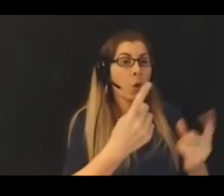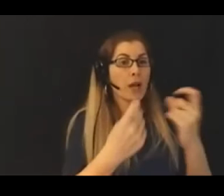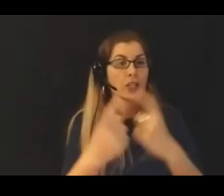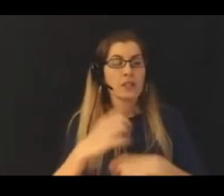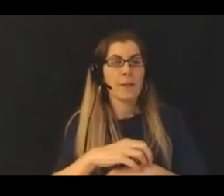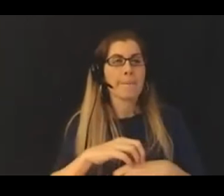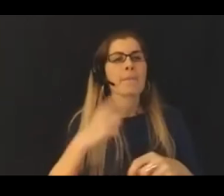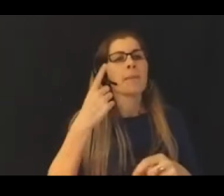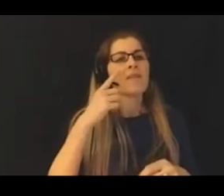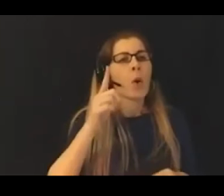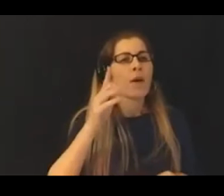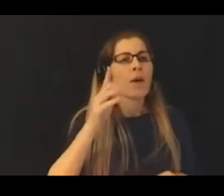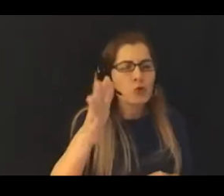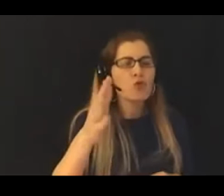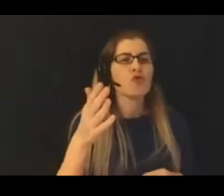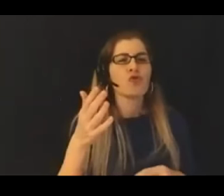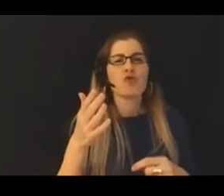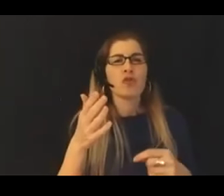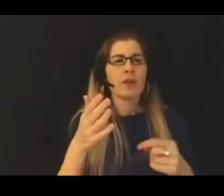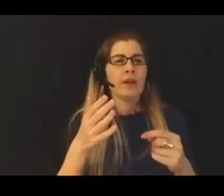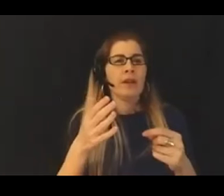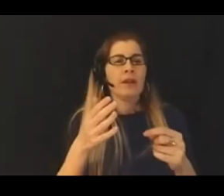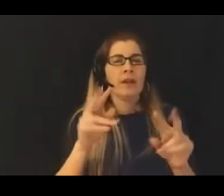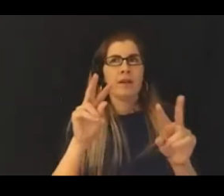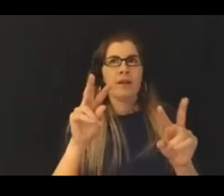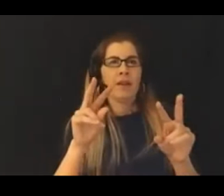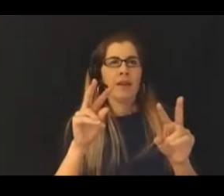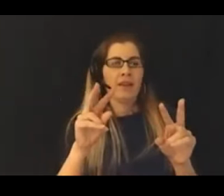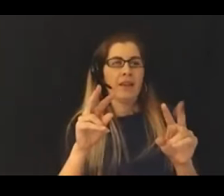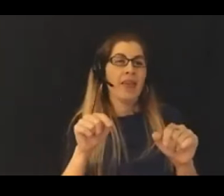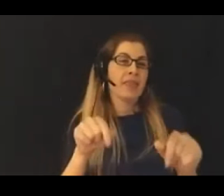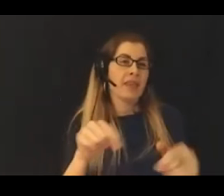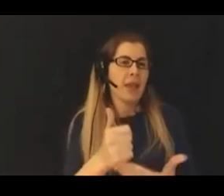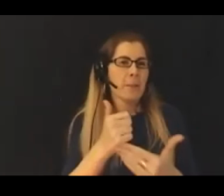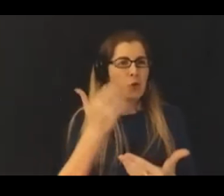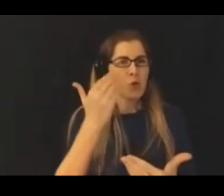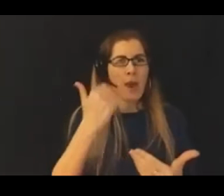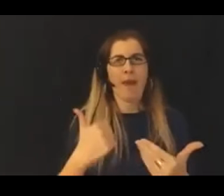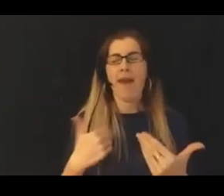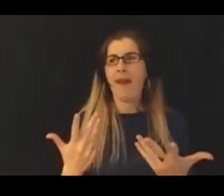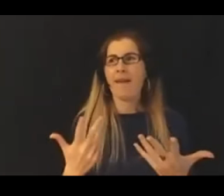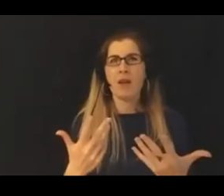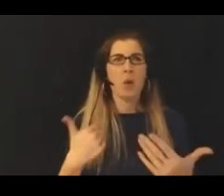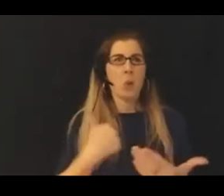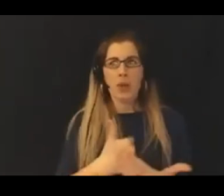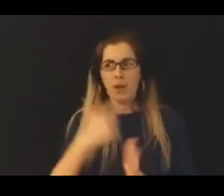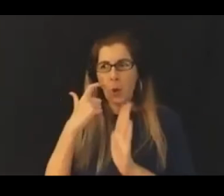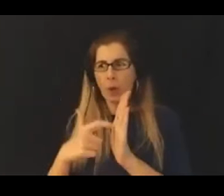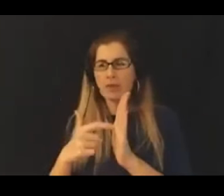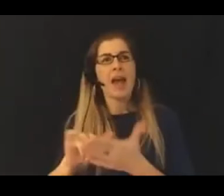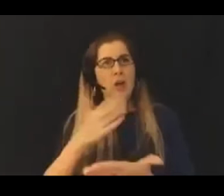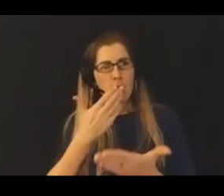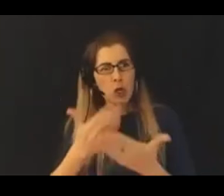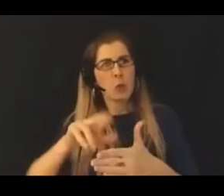future directions, this work really lends itself because of the exciting, significant results we got with both